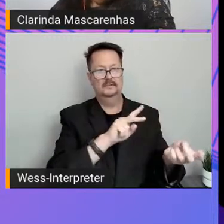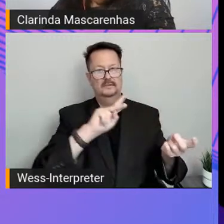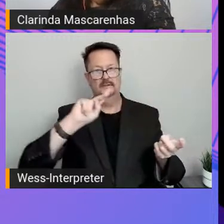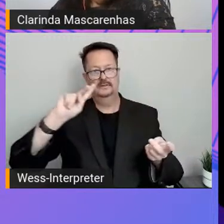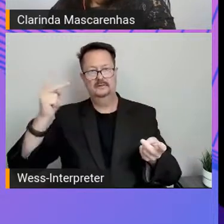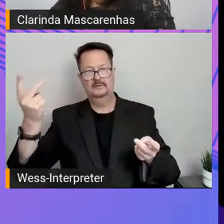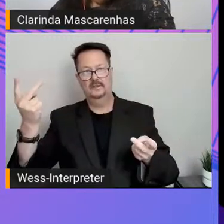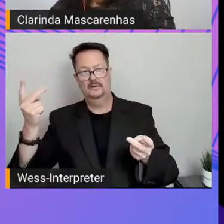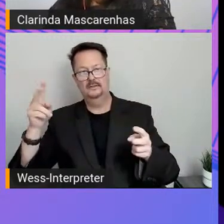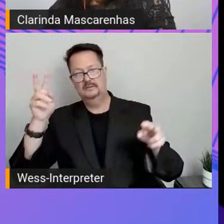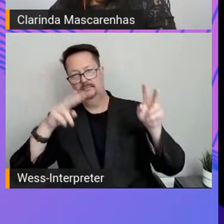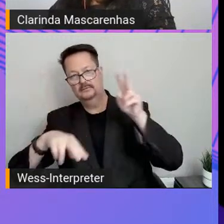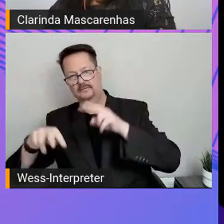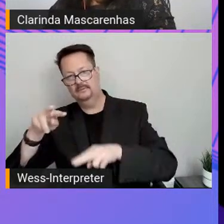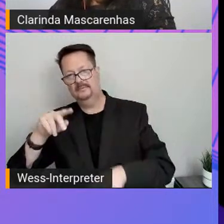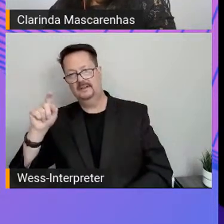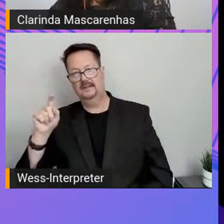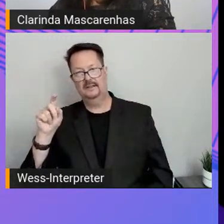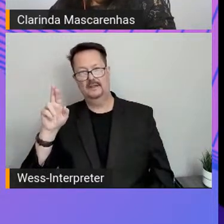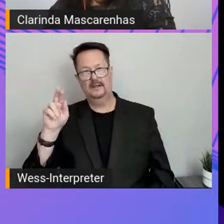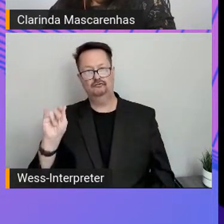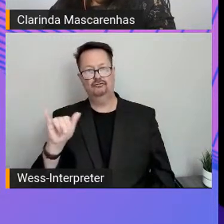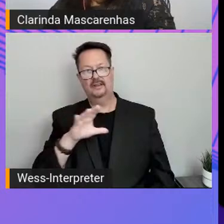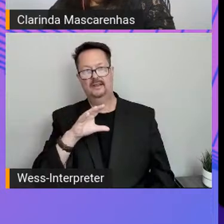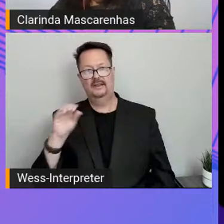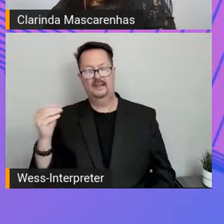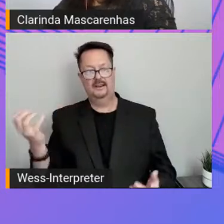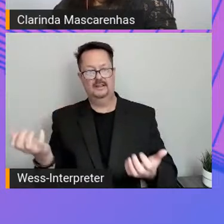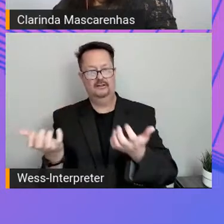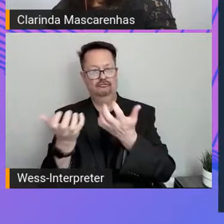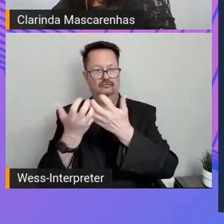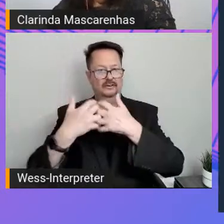X-Ray integration. So over to you, Yiming.